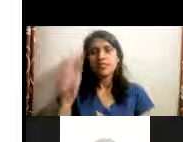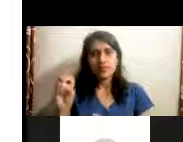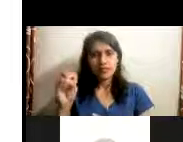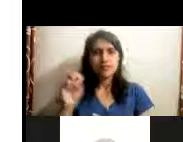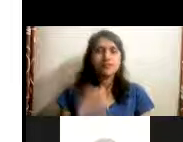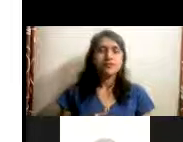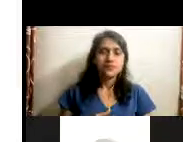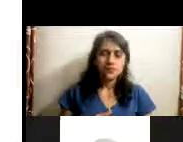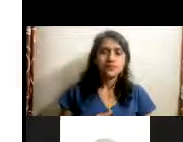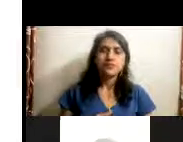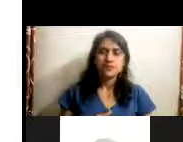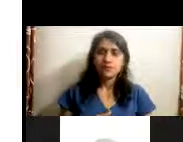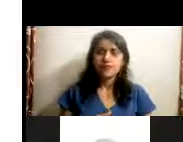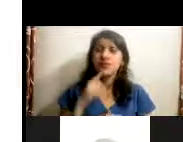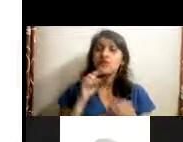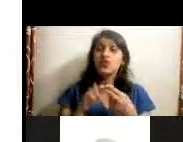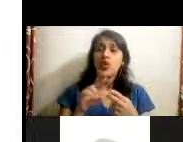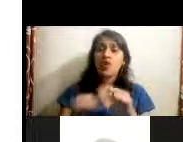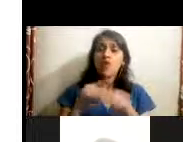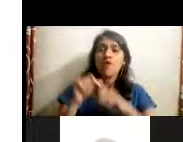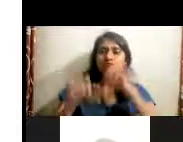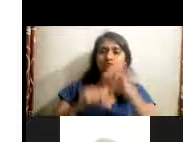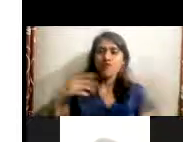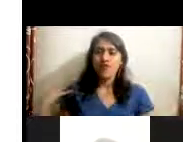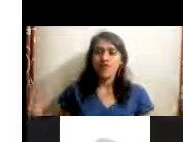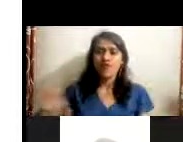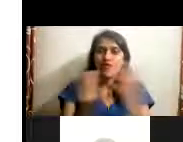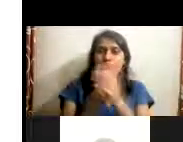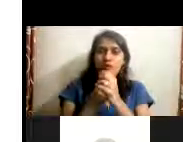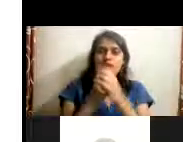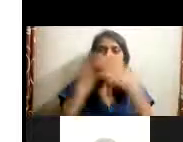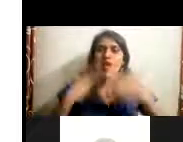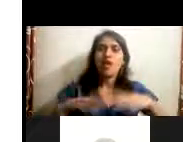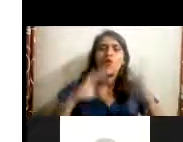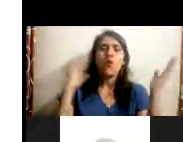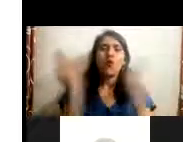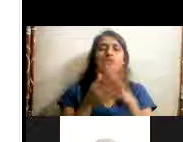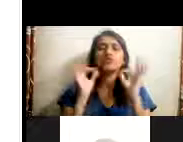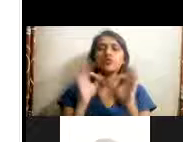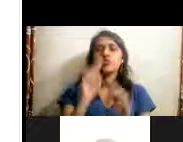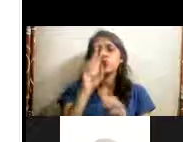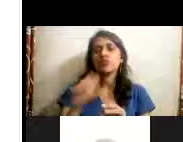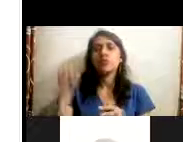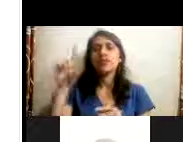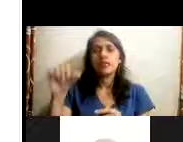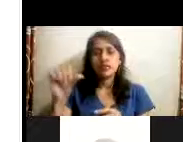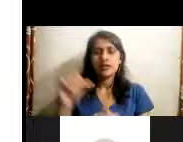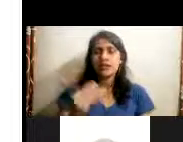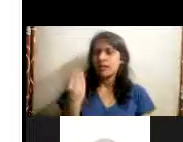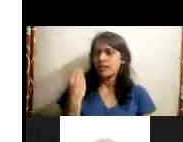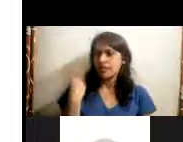is talking about moving together to build a healthier world. And this came in 2019. And